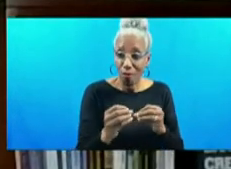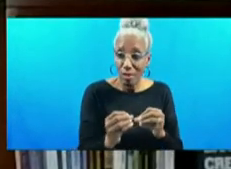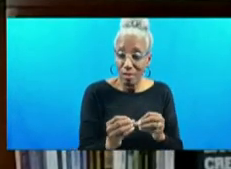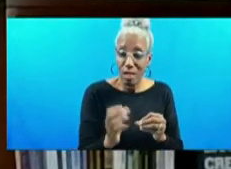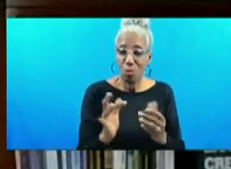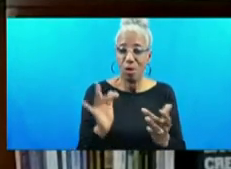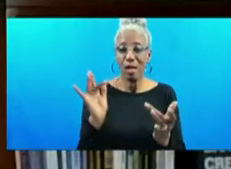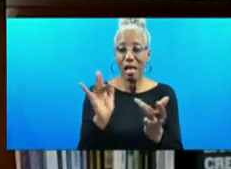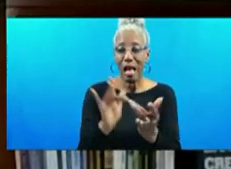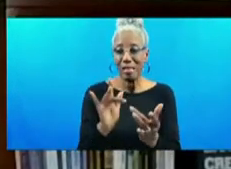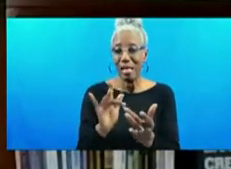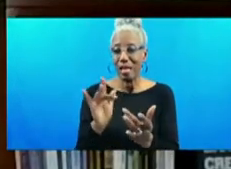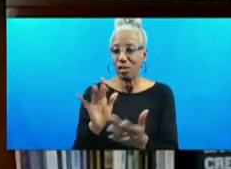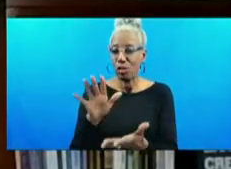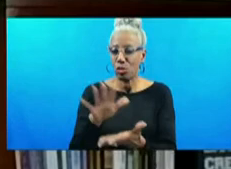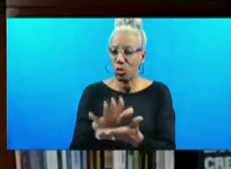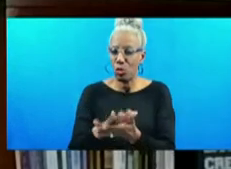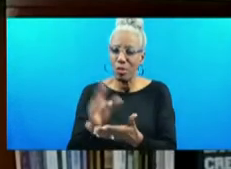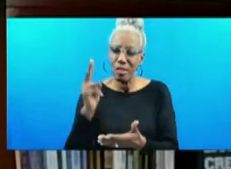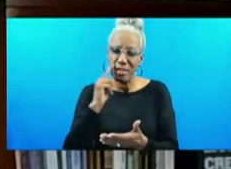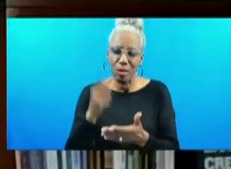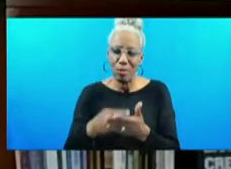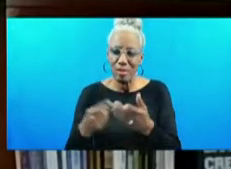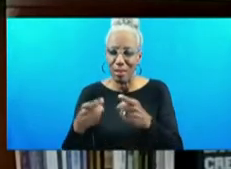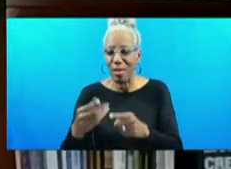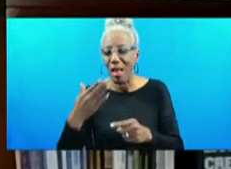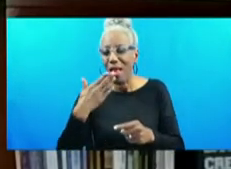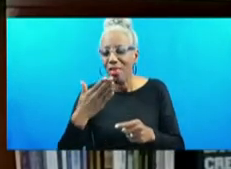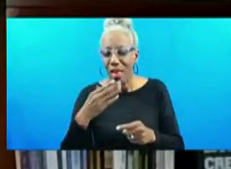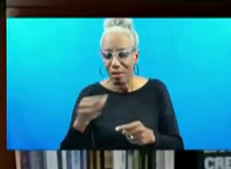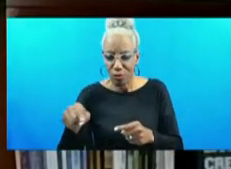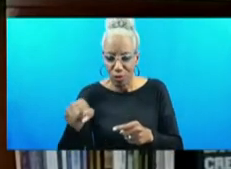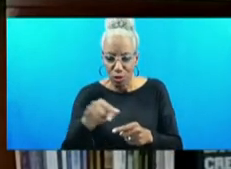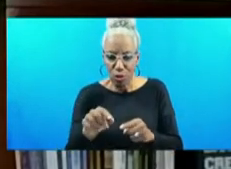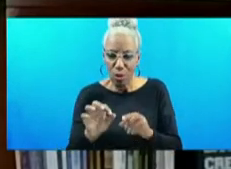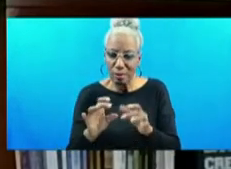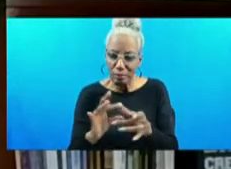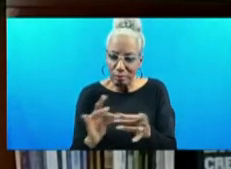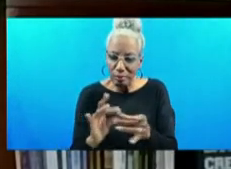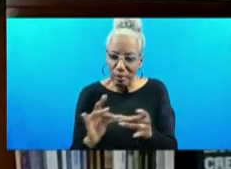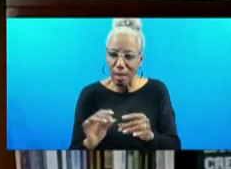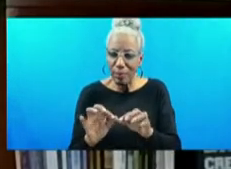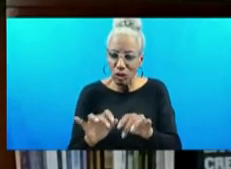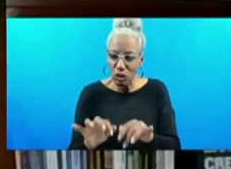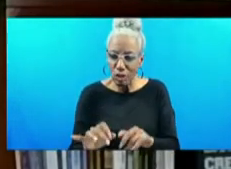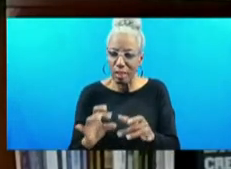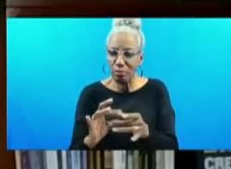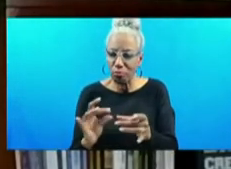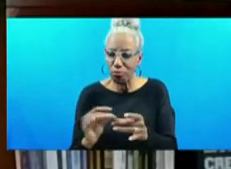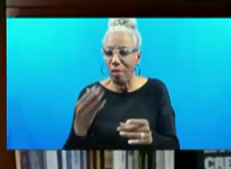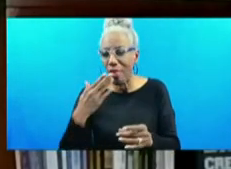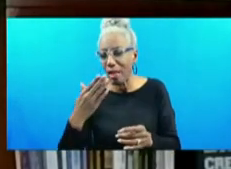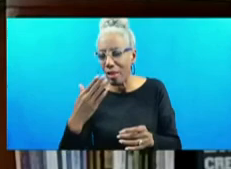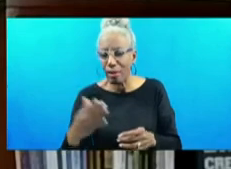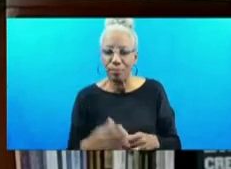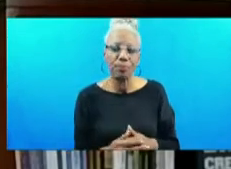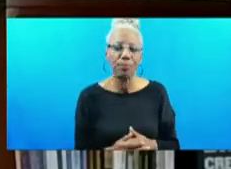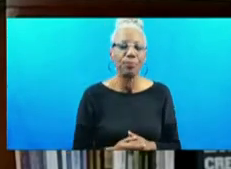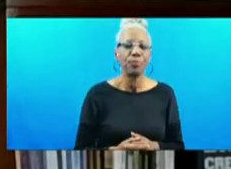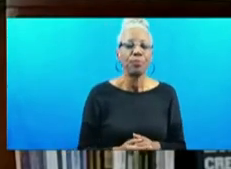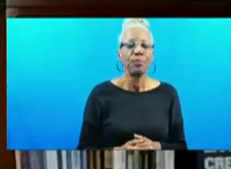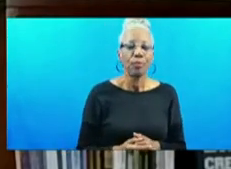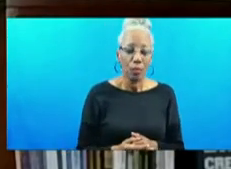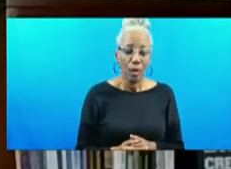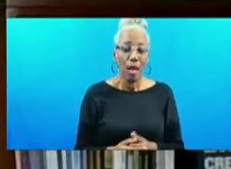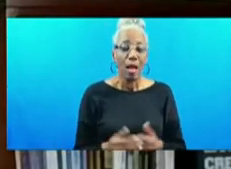so thank you for the comments in the chat. To your question, Byron, we've learned a lot. We've learned a lot about our programs that we have found to